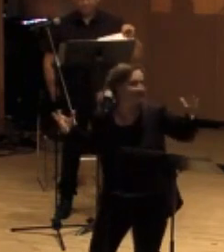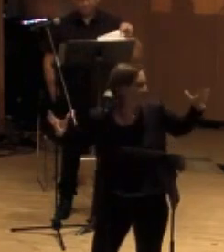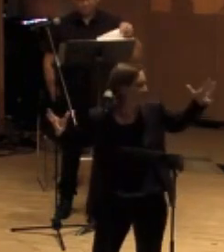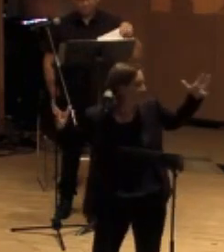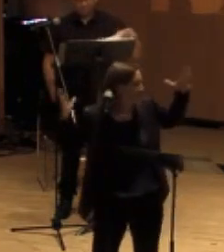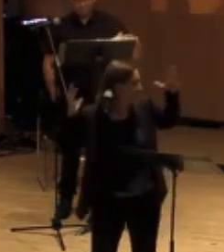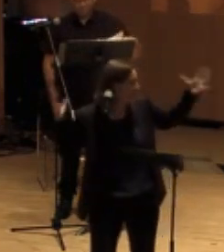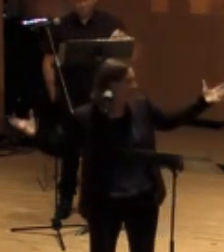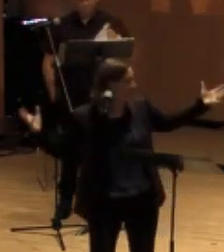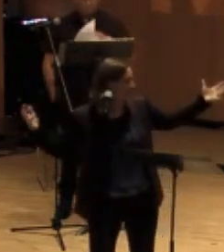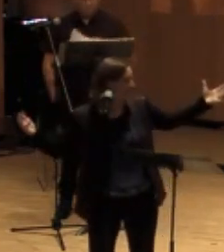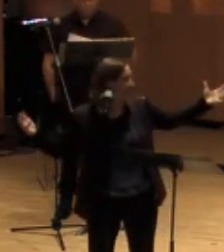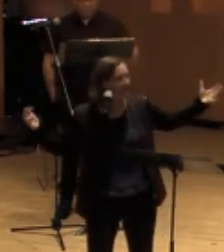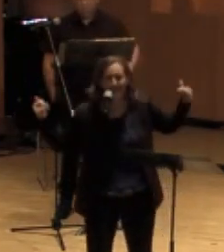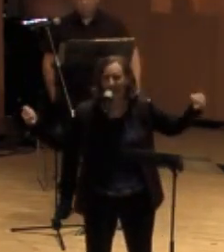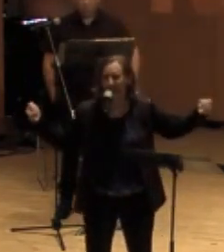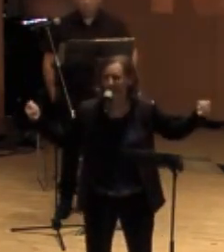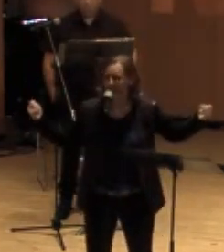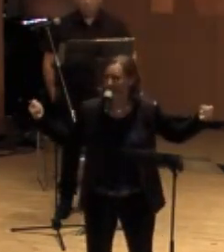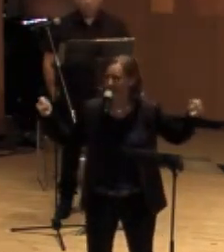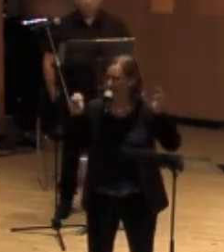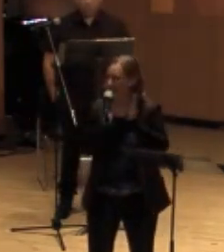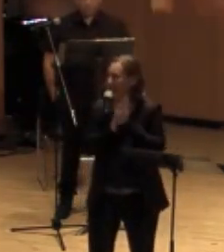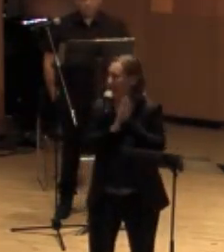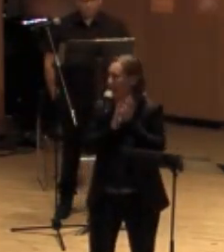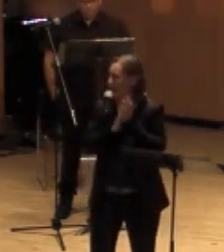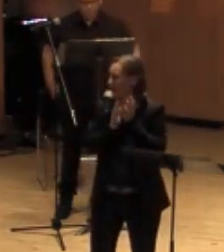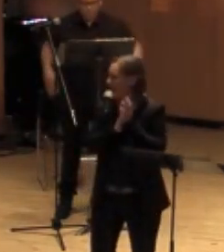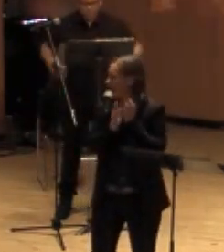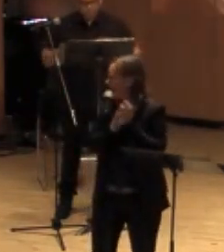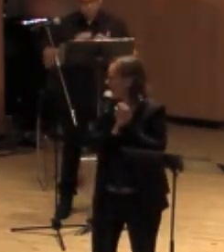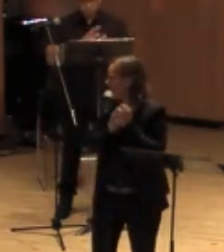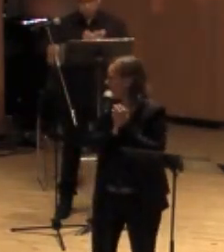last reading of the day